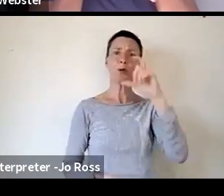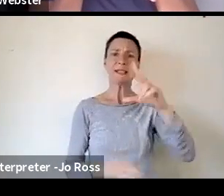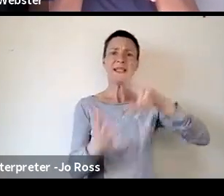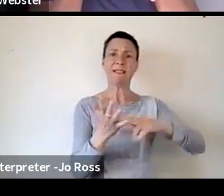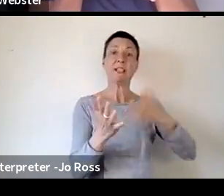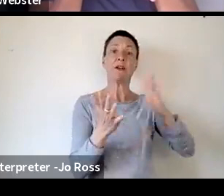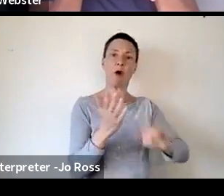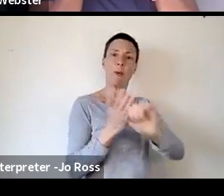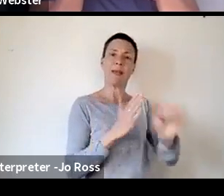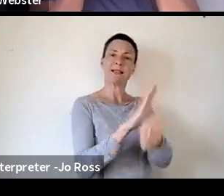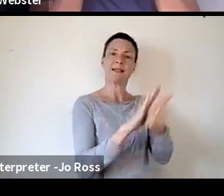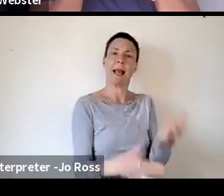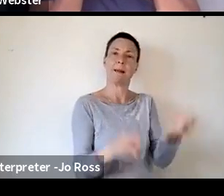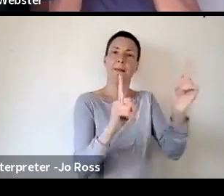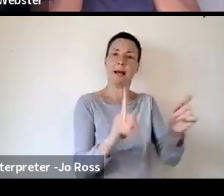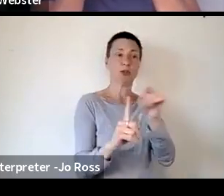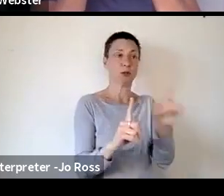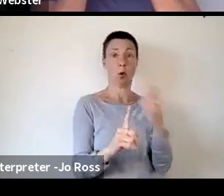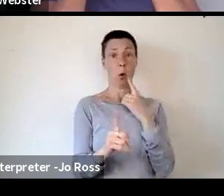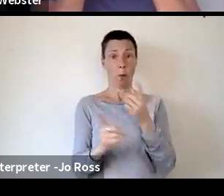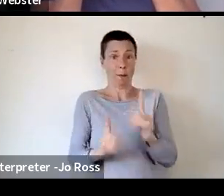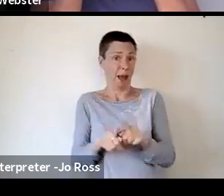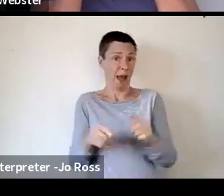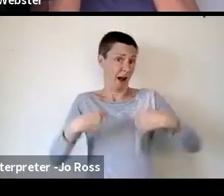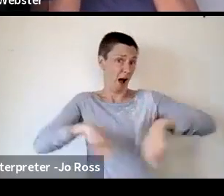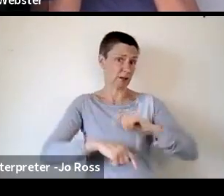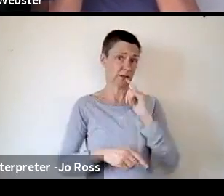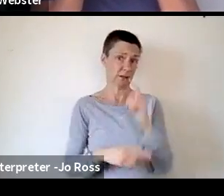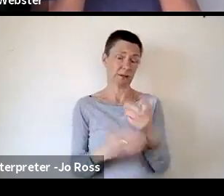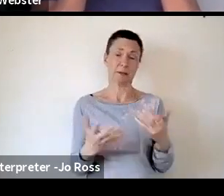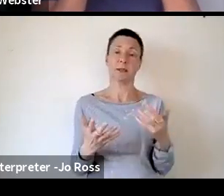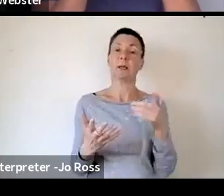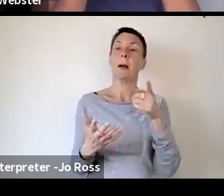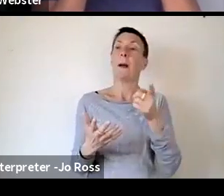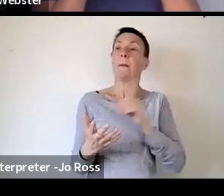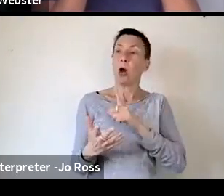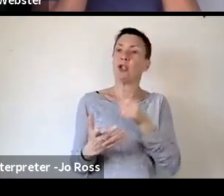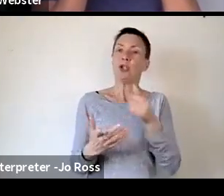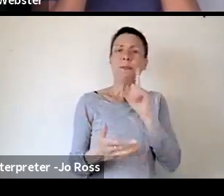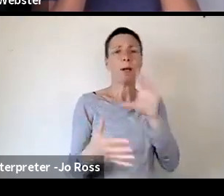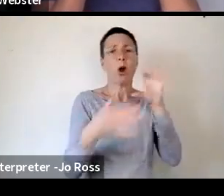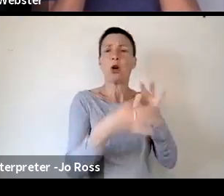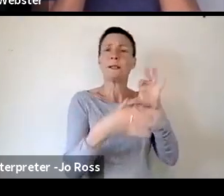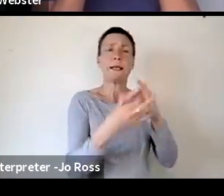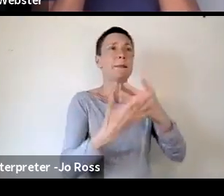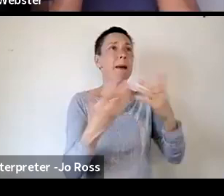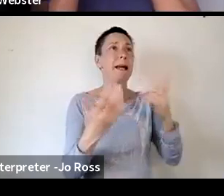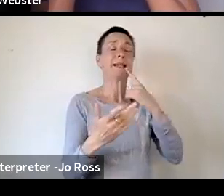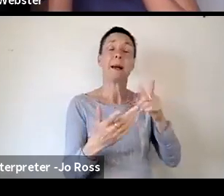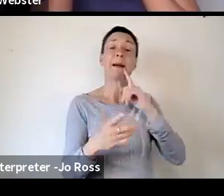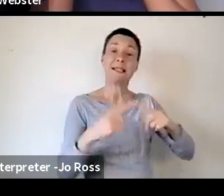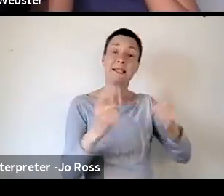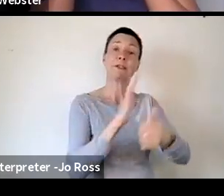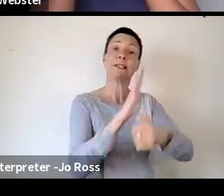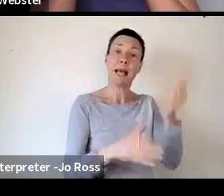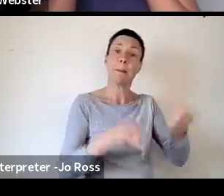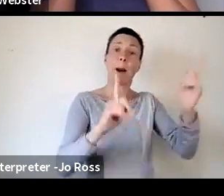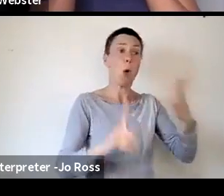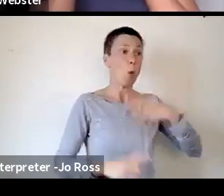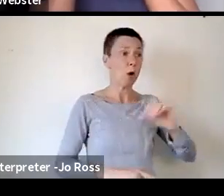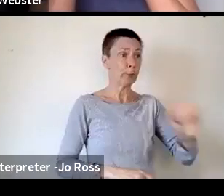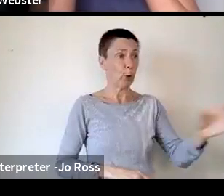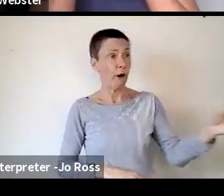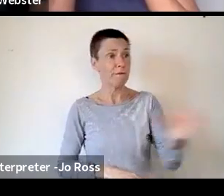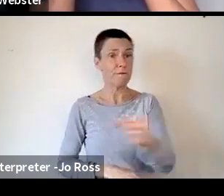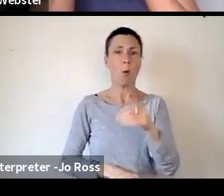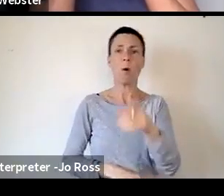talent managers, or, you know, talent people like us, because she's been contacted many times by talent managers who want to push her forward, but